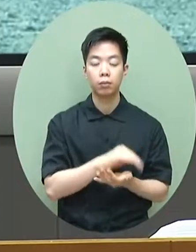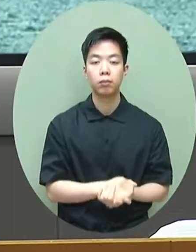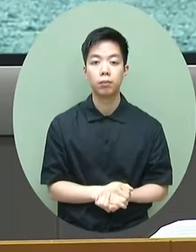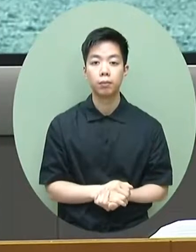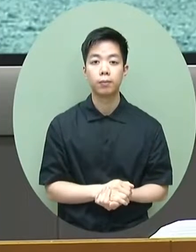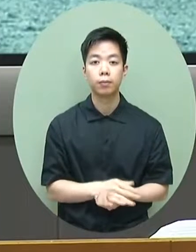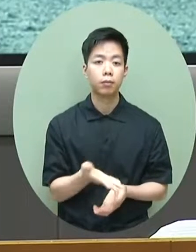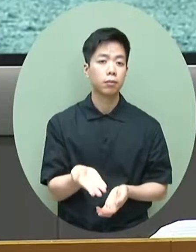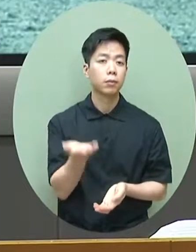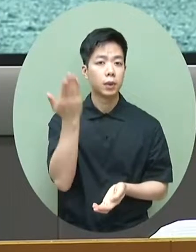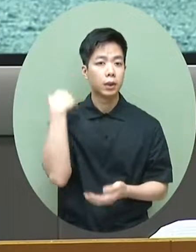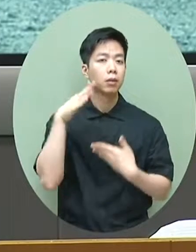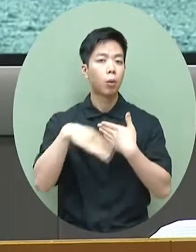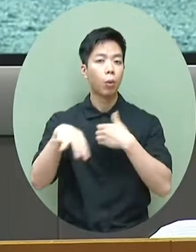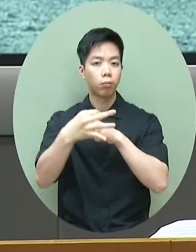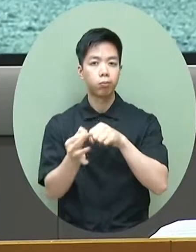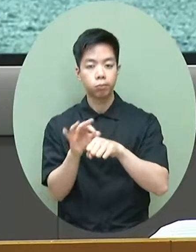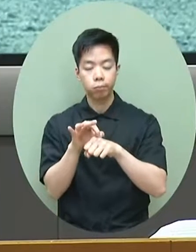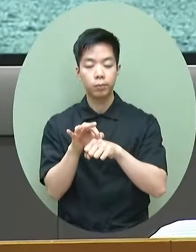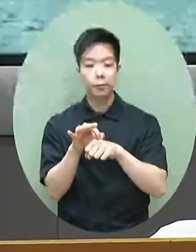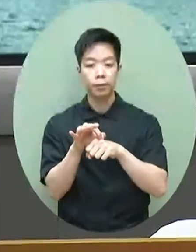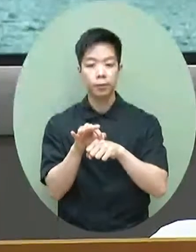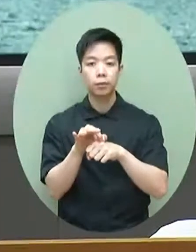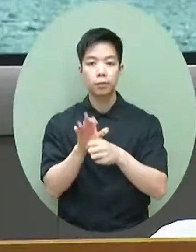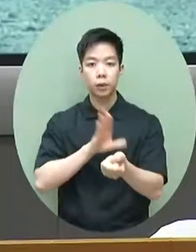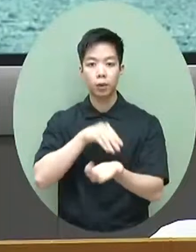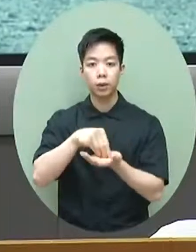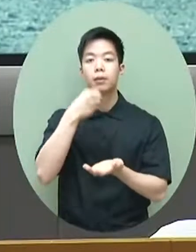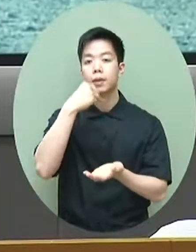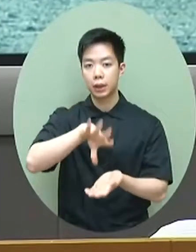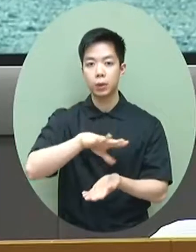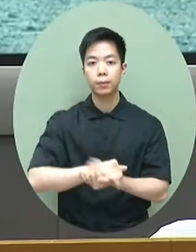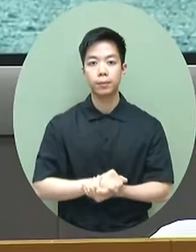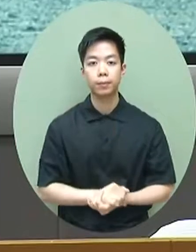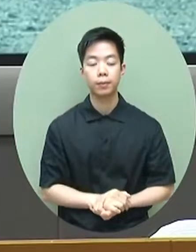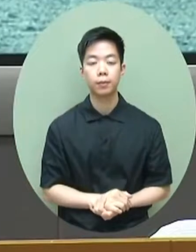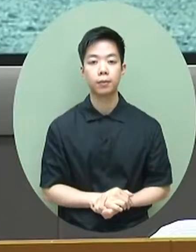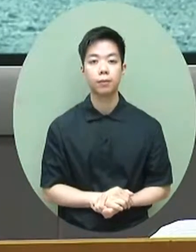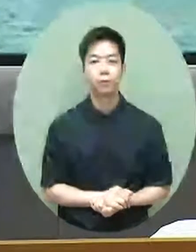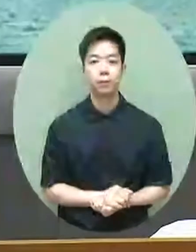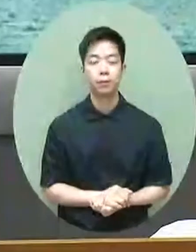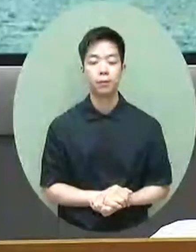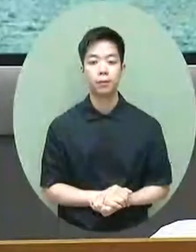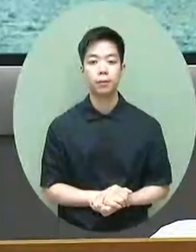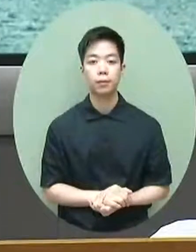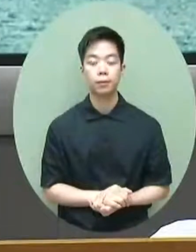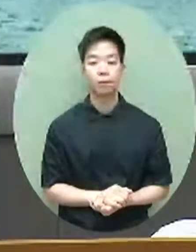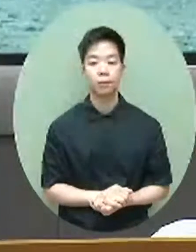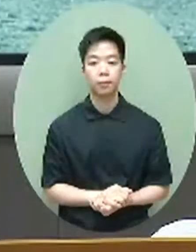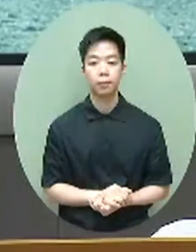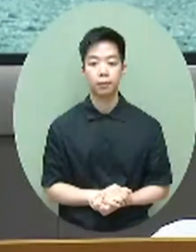because previously this case also tested positive when in another